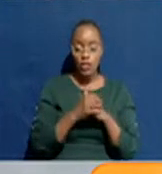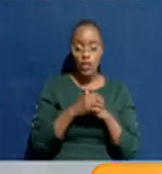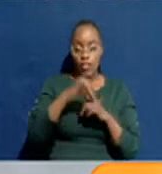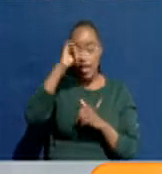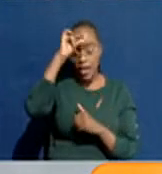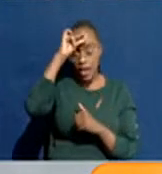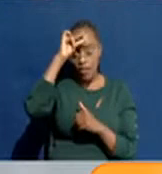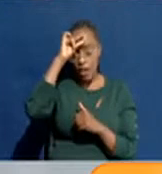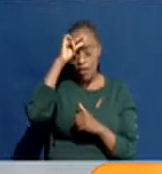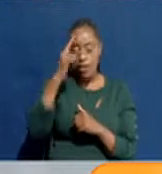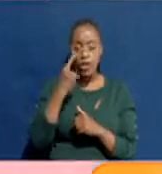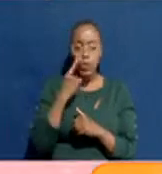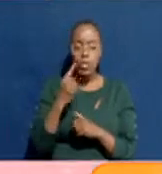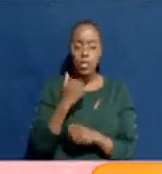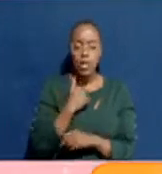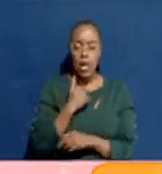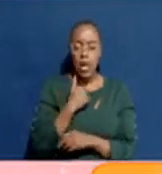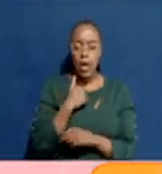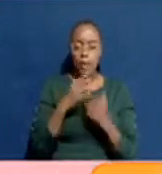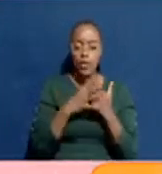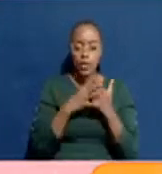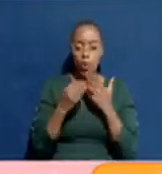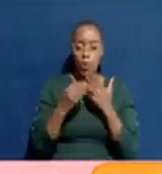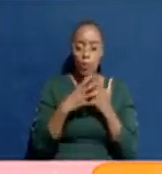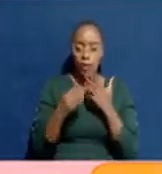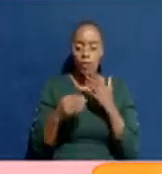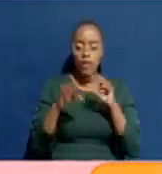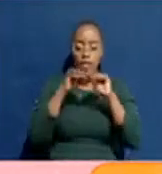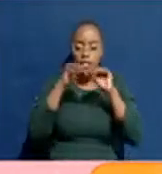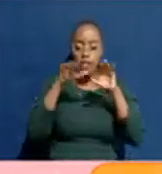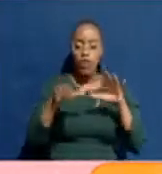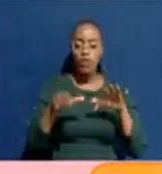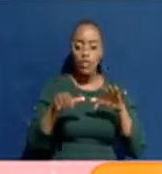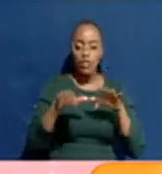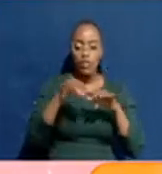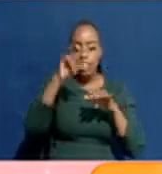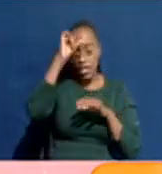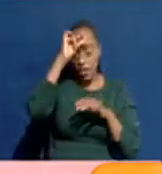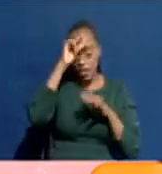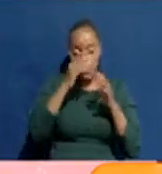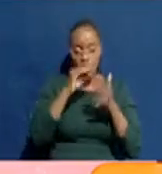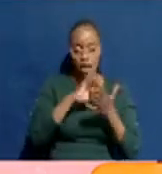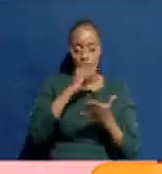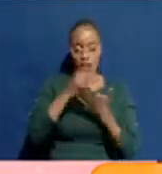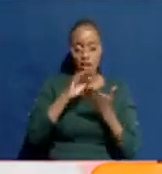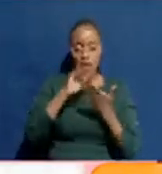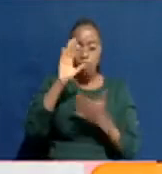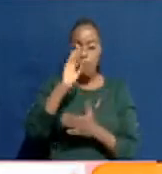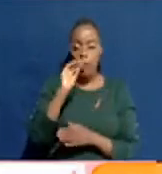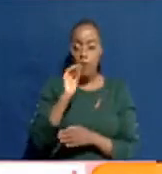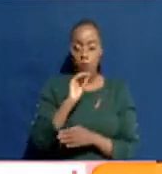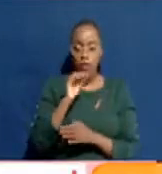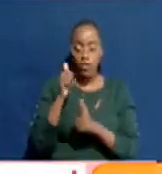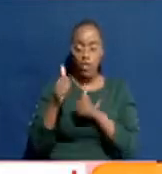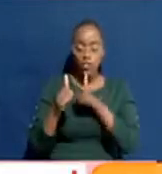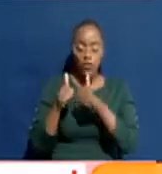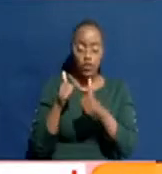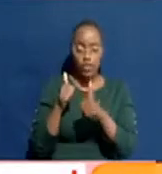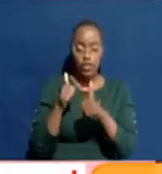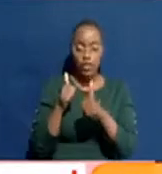Government appears to be duplicating the devolved structure, underfunding it by refusing